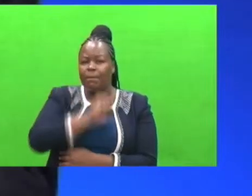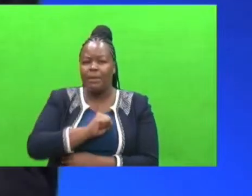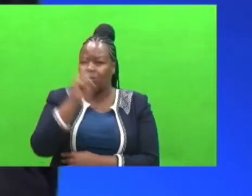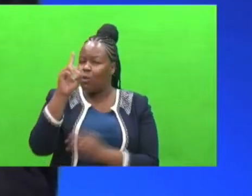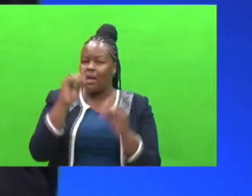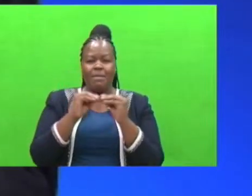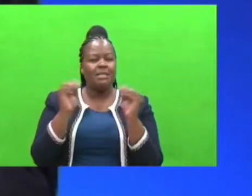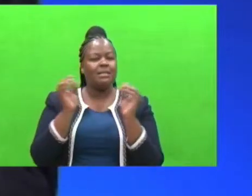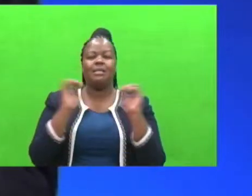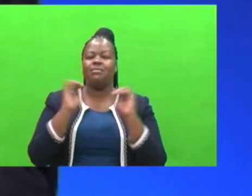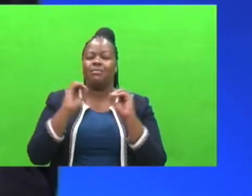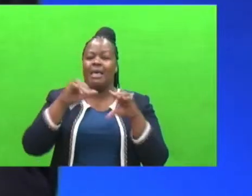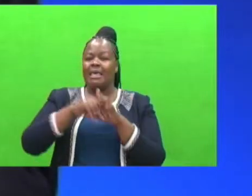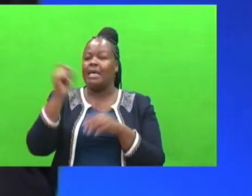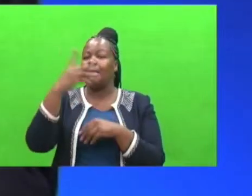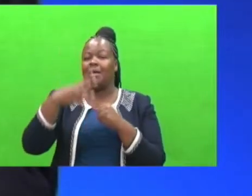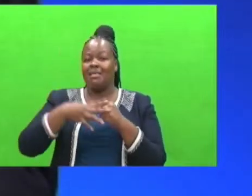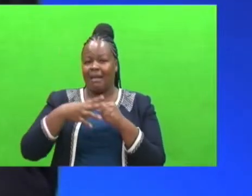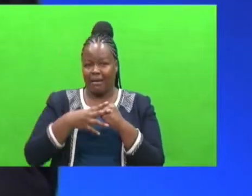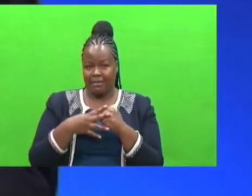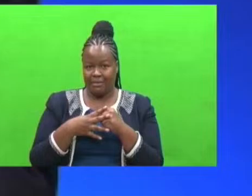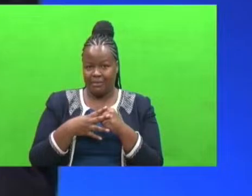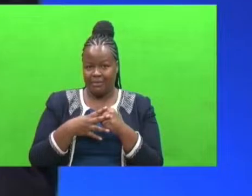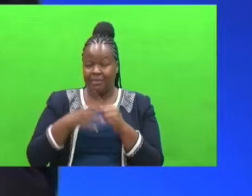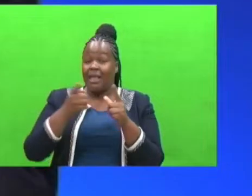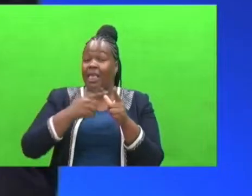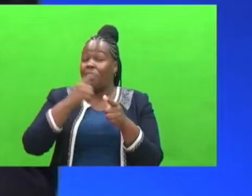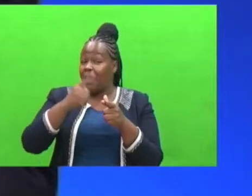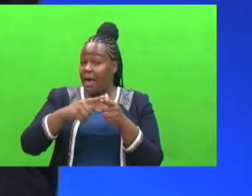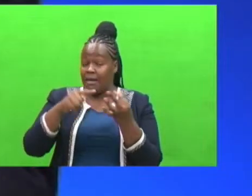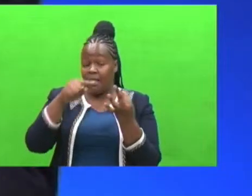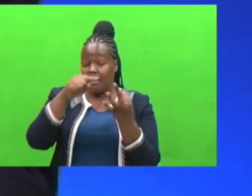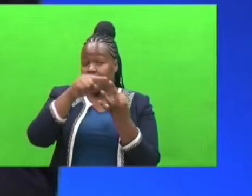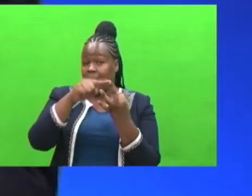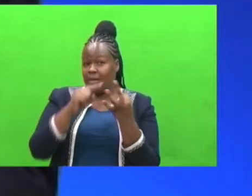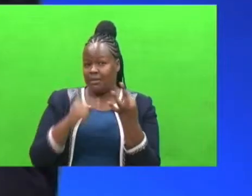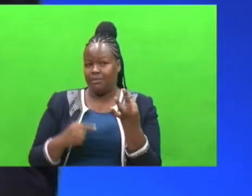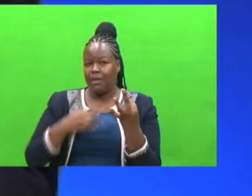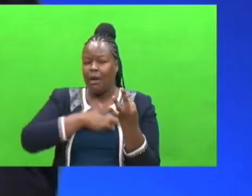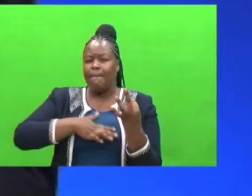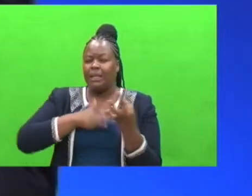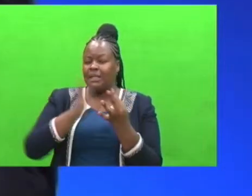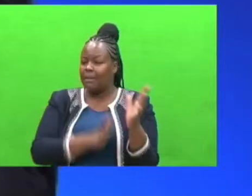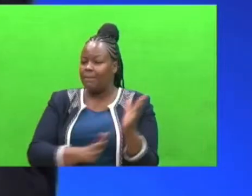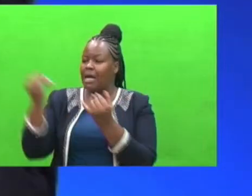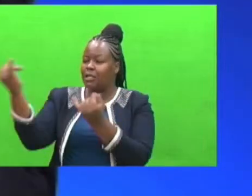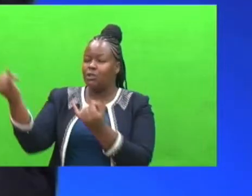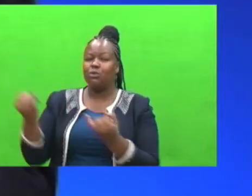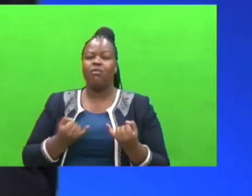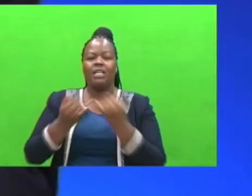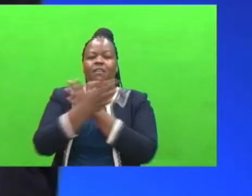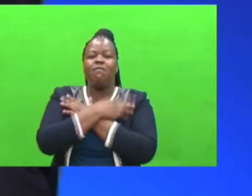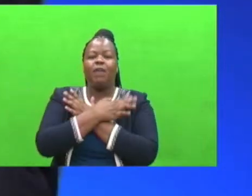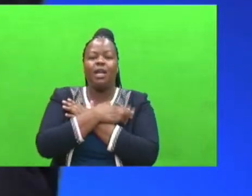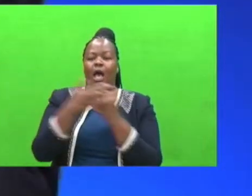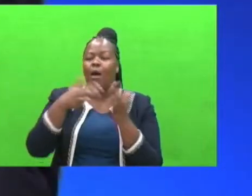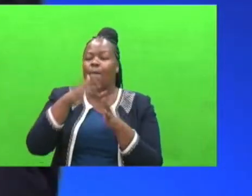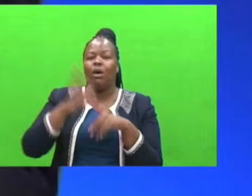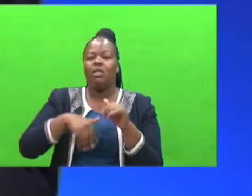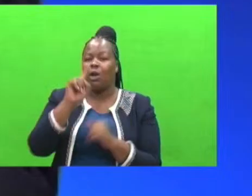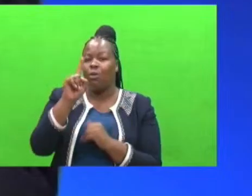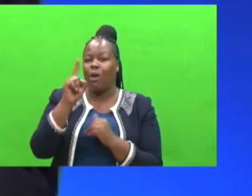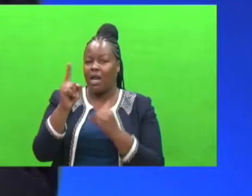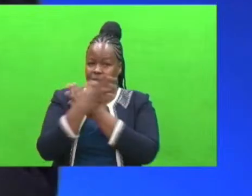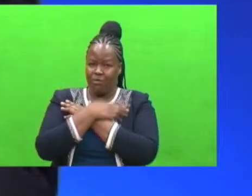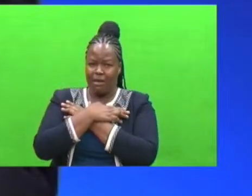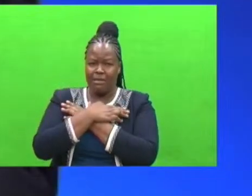September. And then, thirdly, plan to invite a friend, or more than one friend. Begin